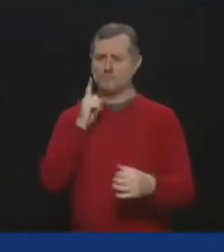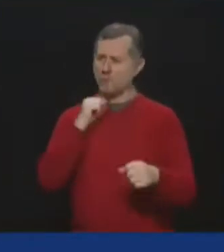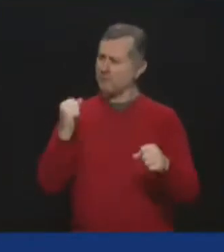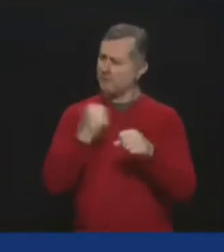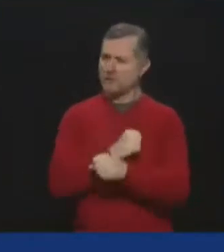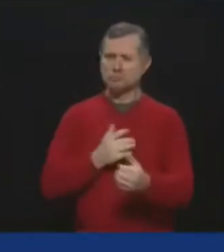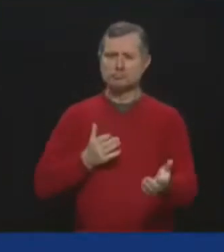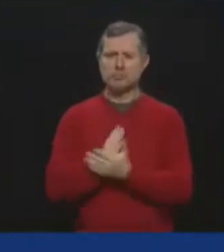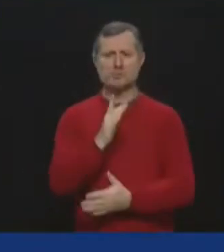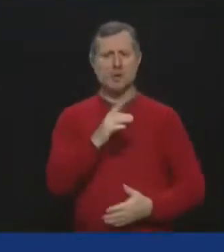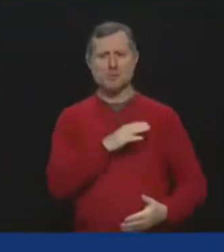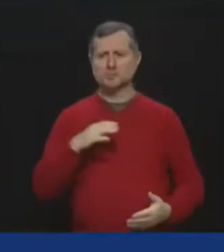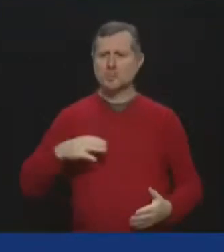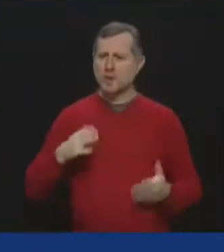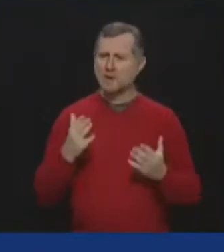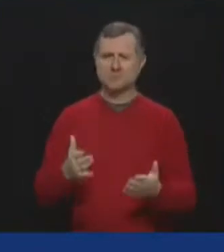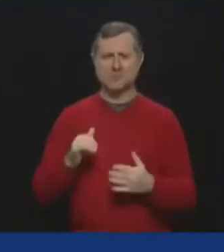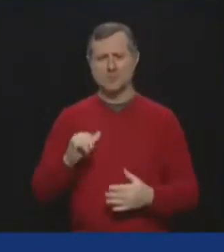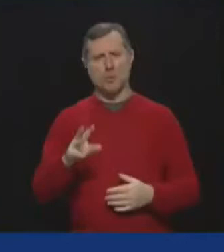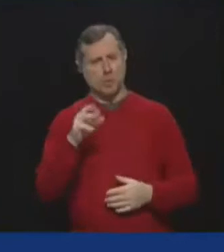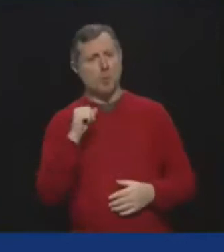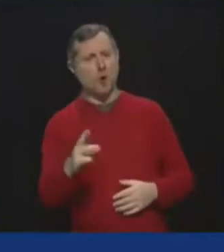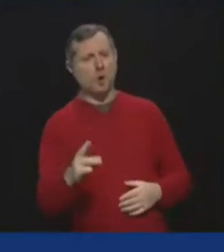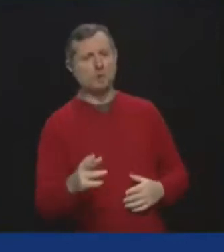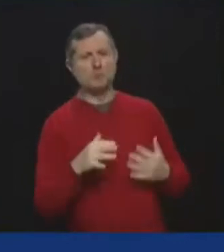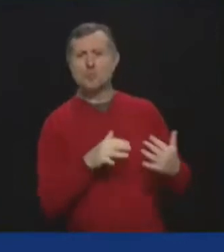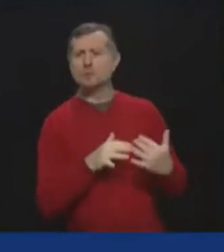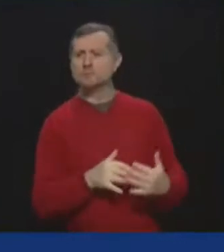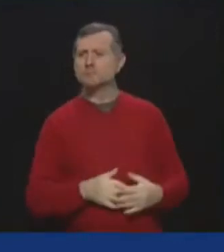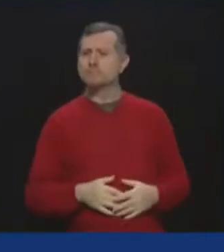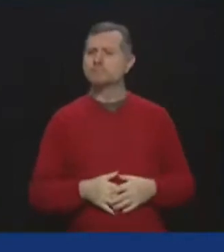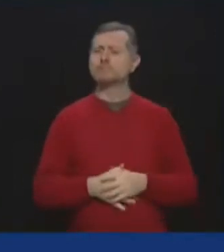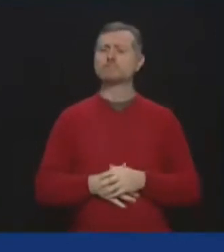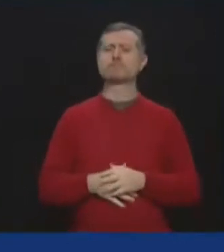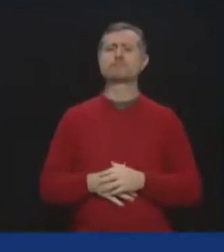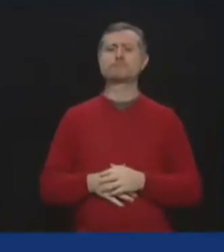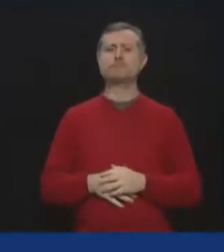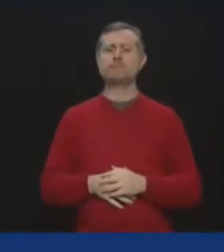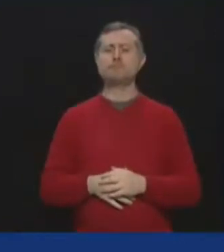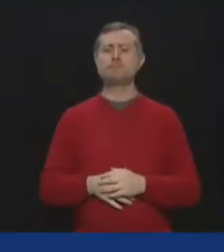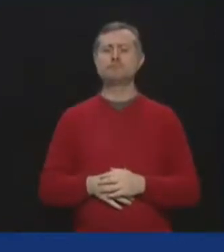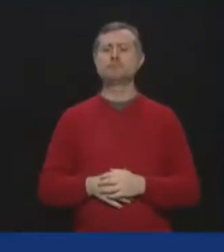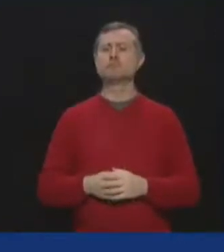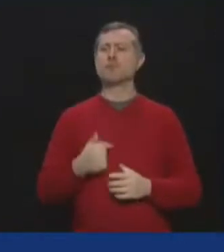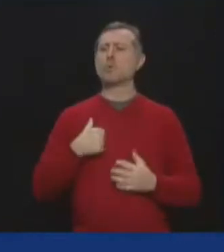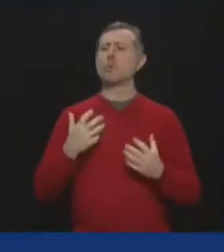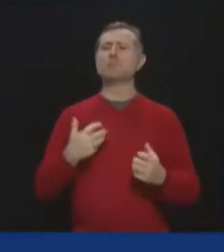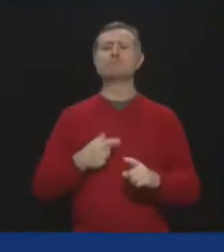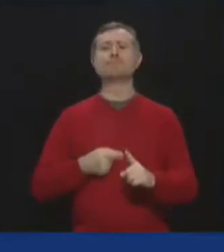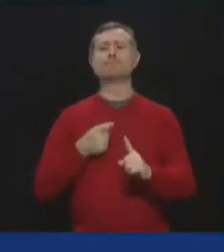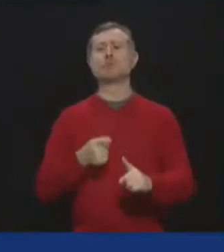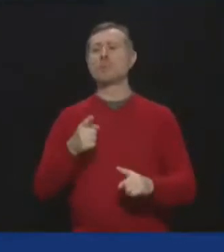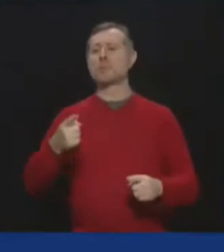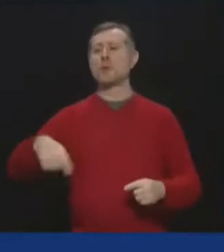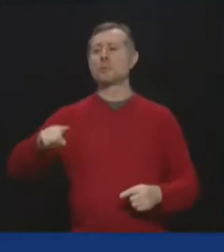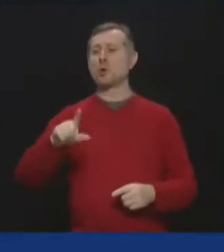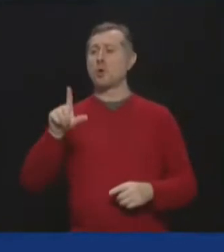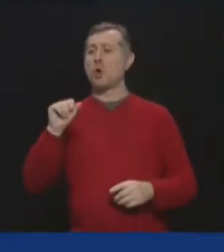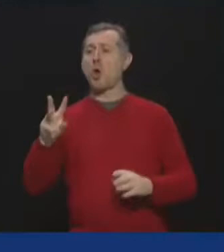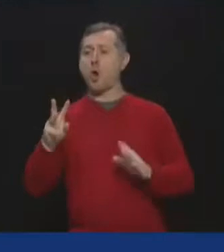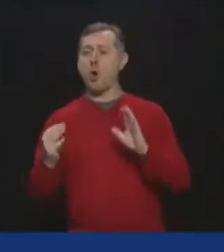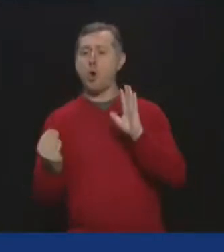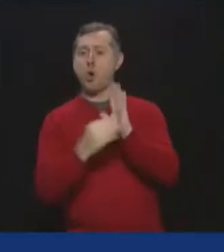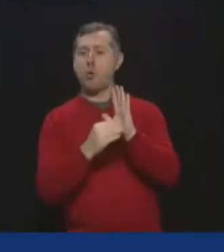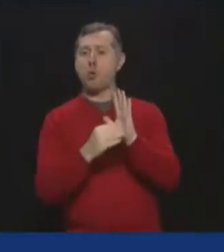in Congress. We are here to say that the extremist laws